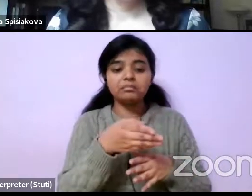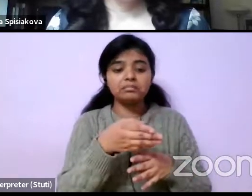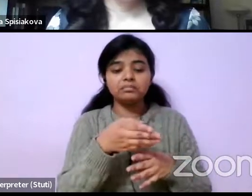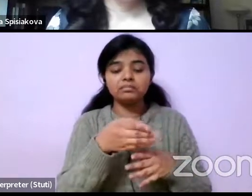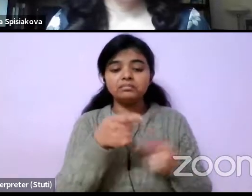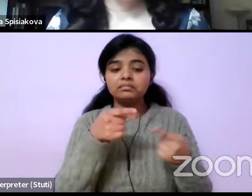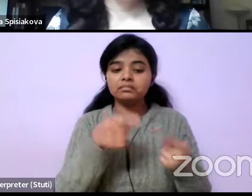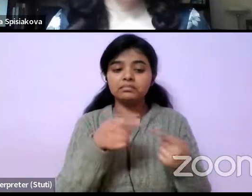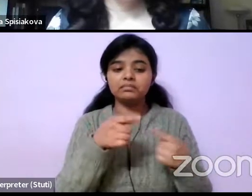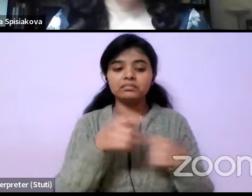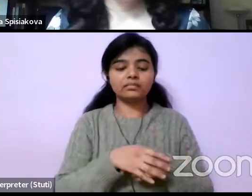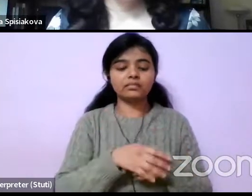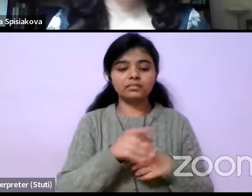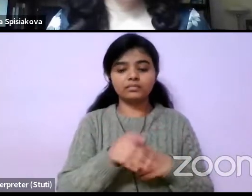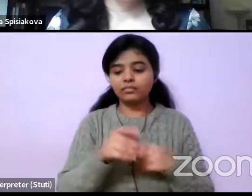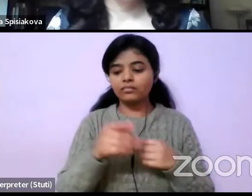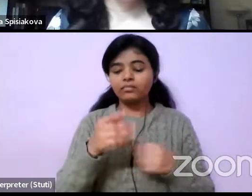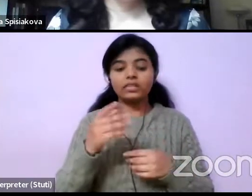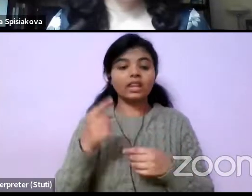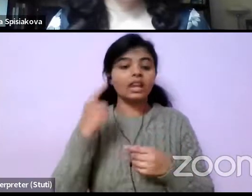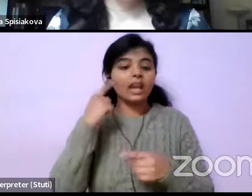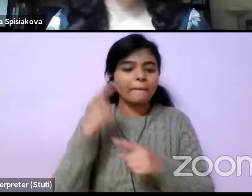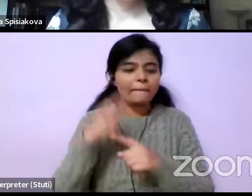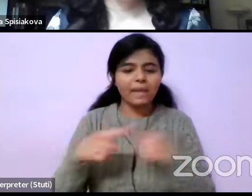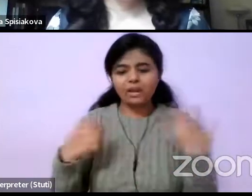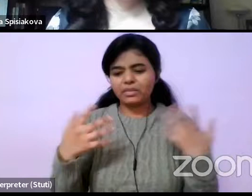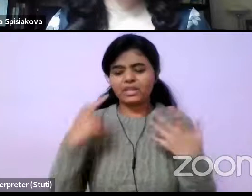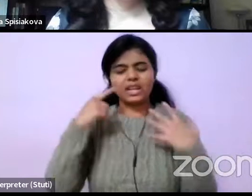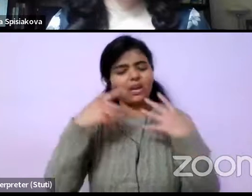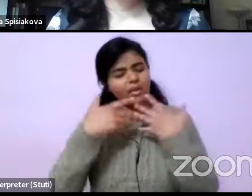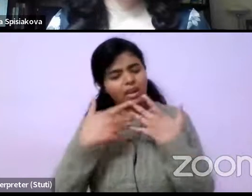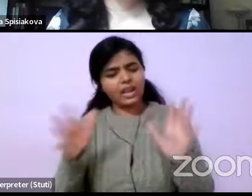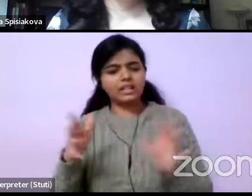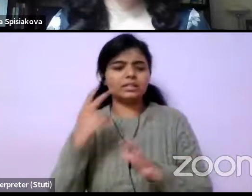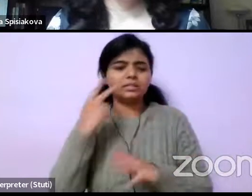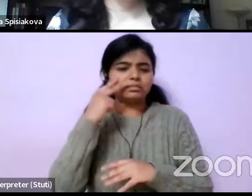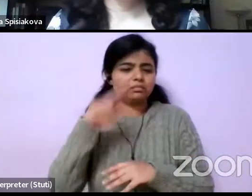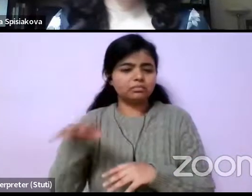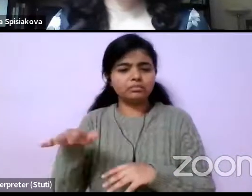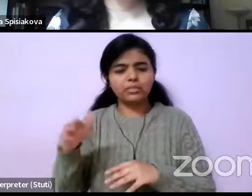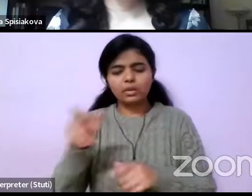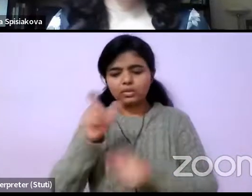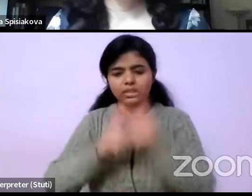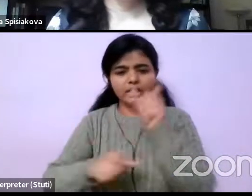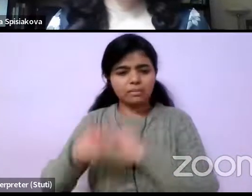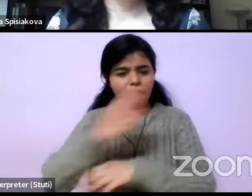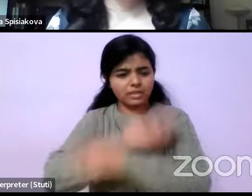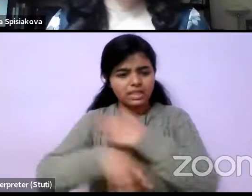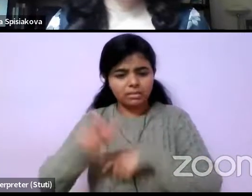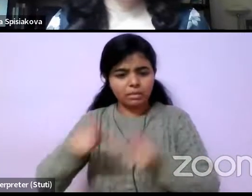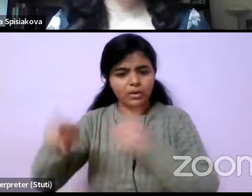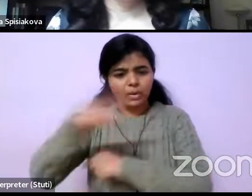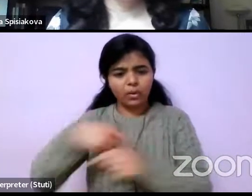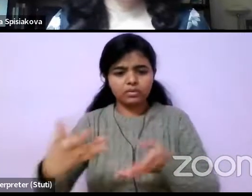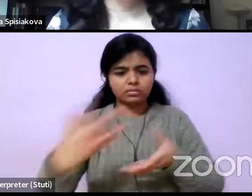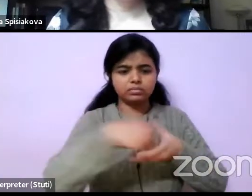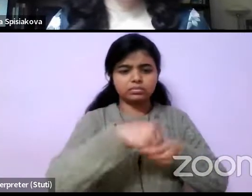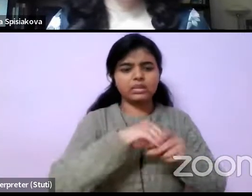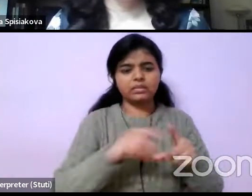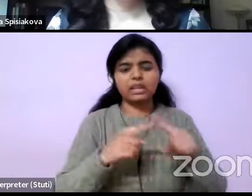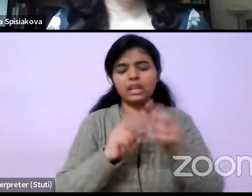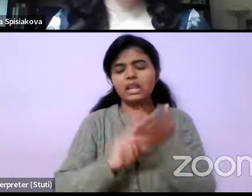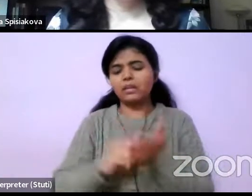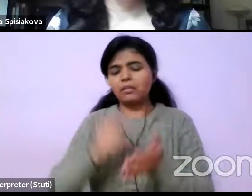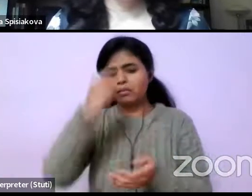it's they also have the impairment specific organizations, specific movements. But yeah, this problem is there in Tamil Nadu also.